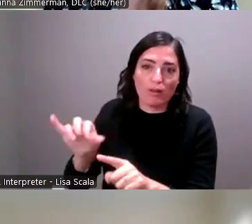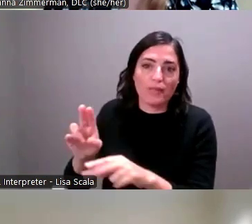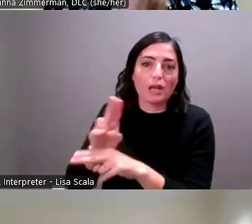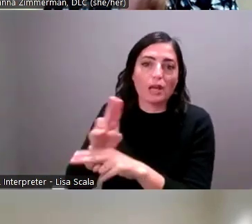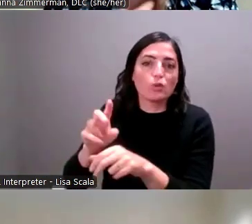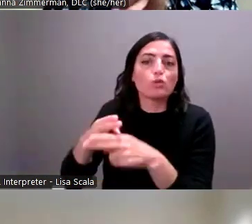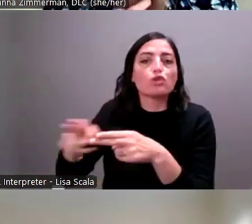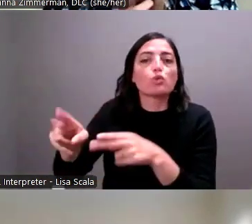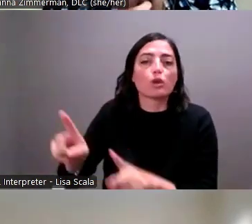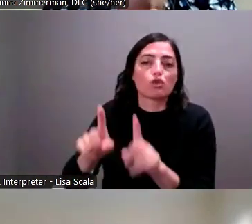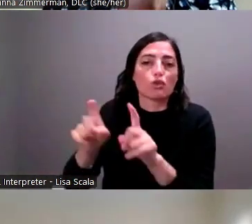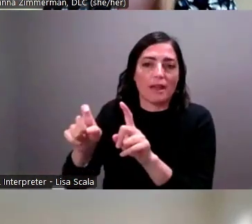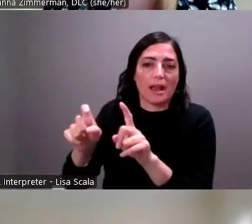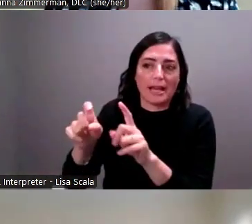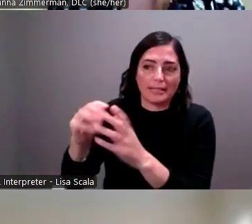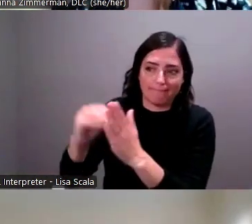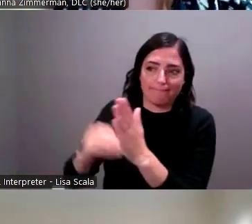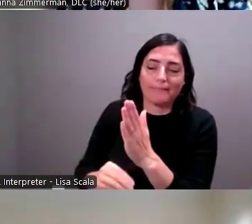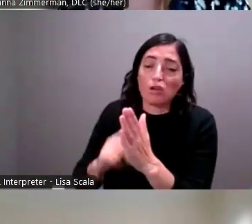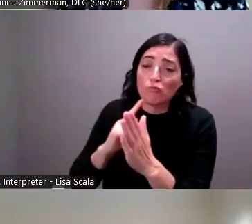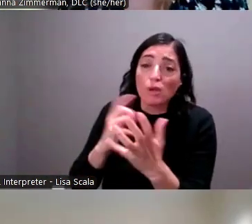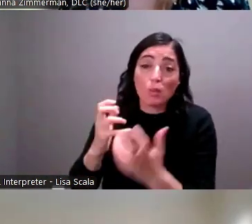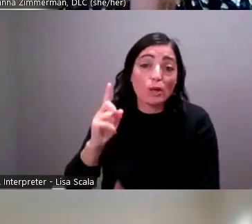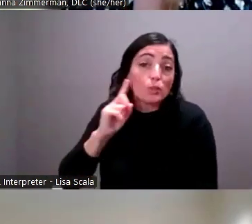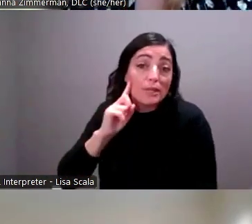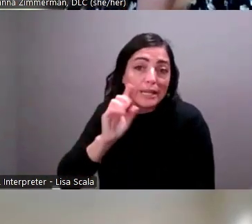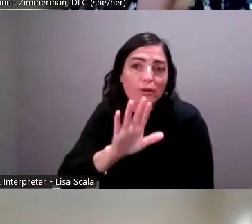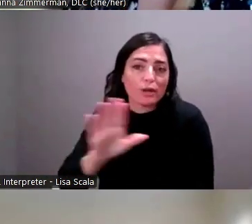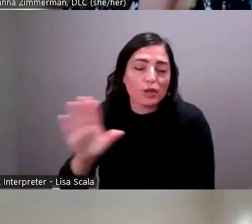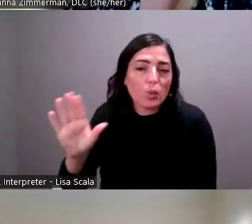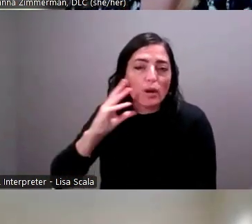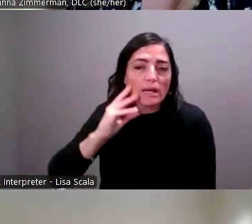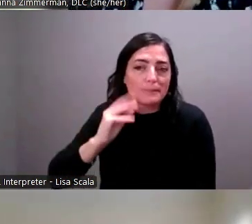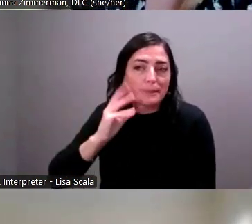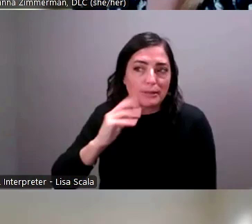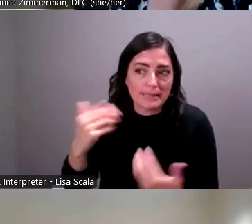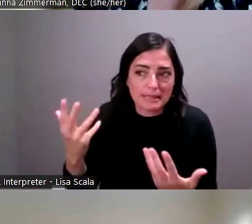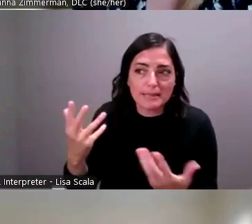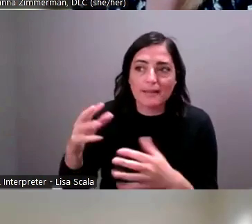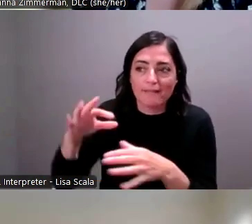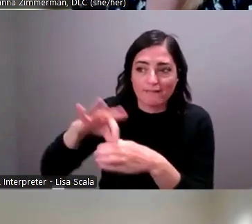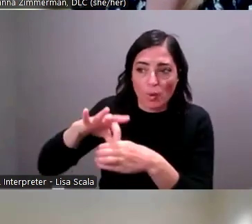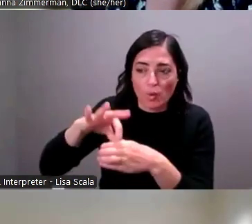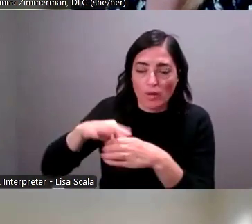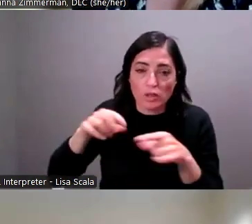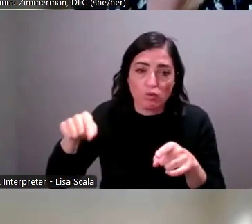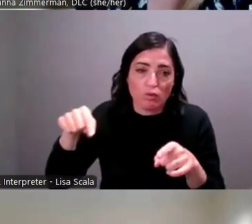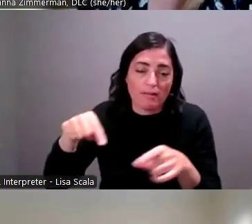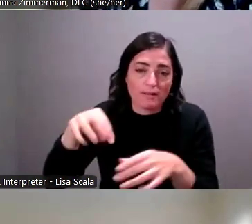survey. We really want to hear about your experiences voting in this election.